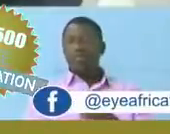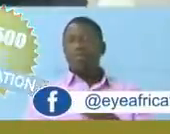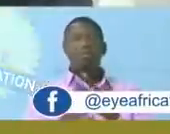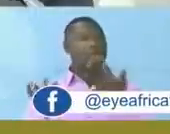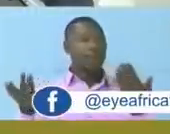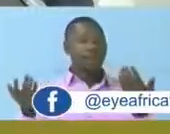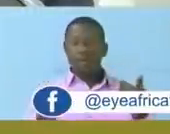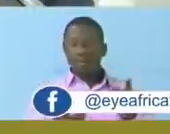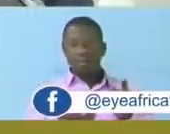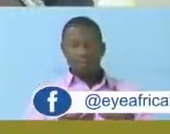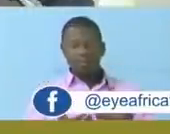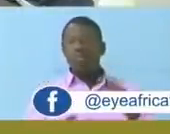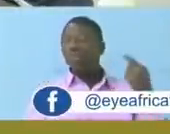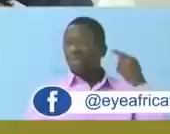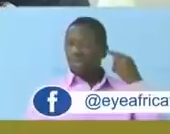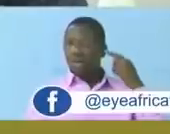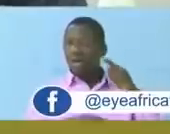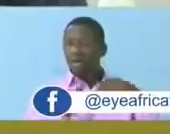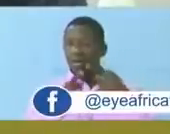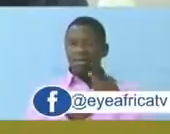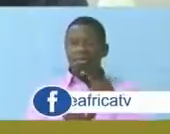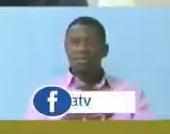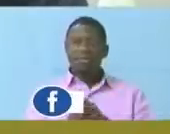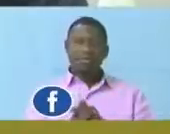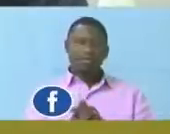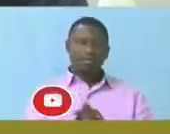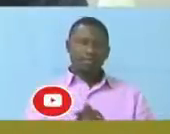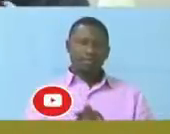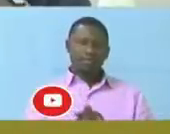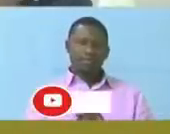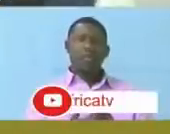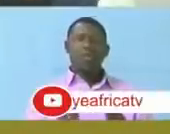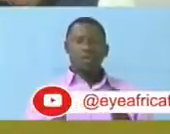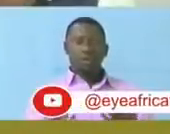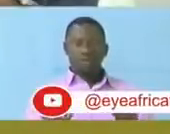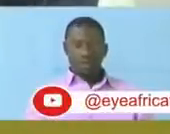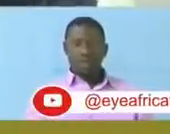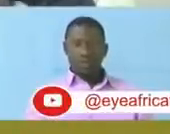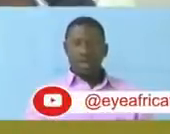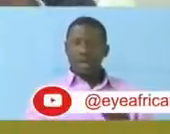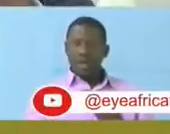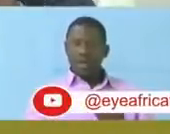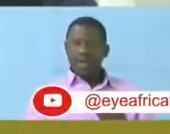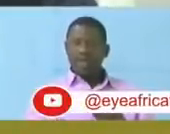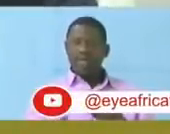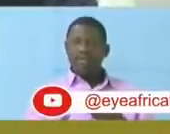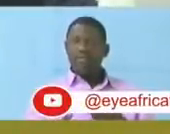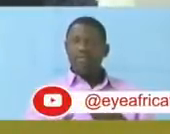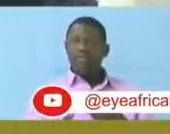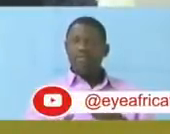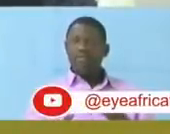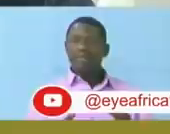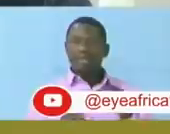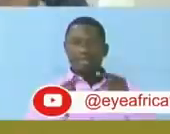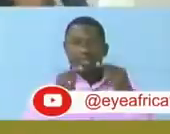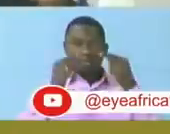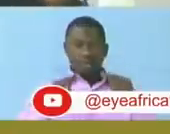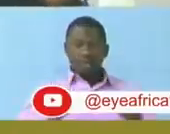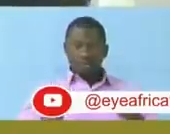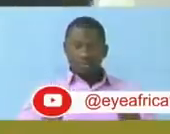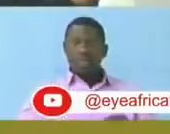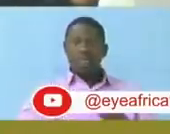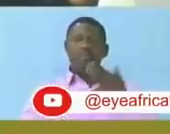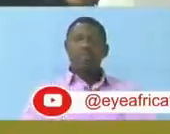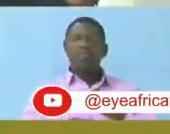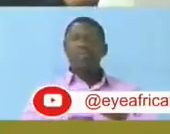In fact, I have here a press statement by the current president of Ghana This was a